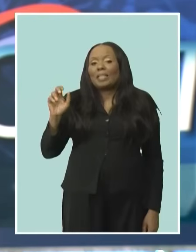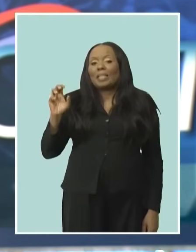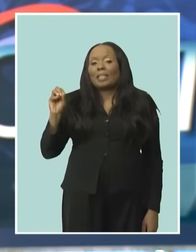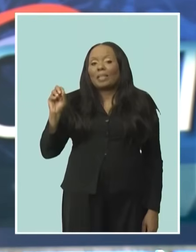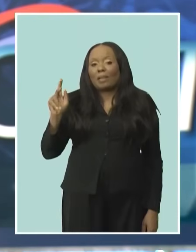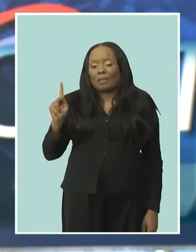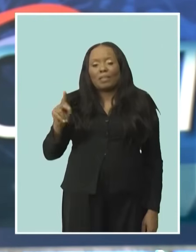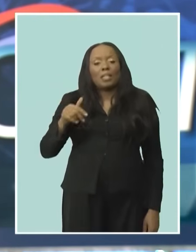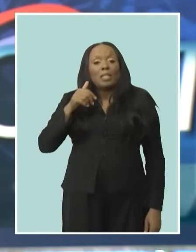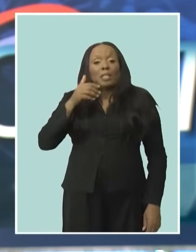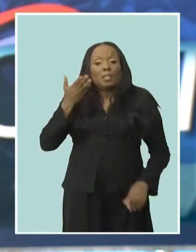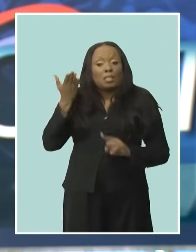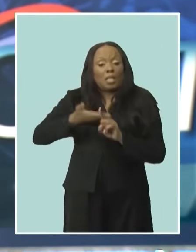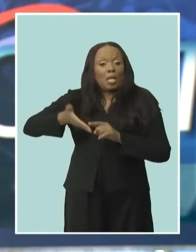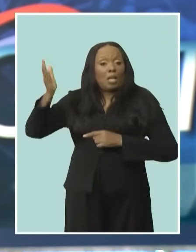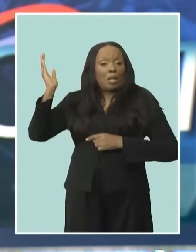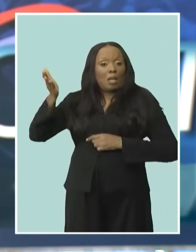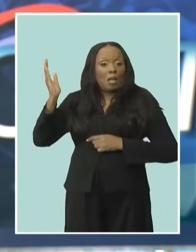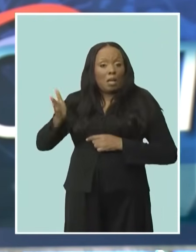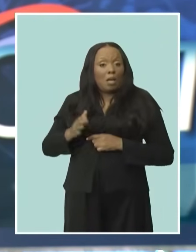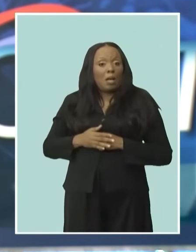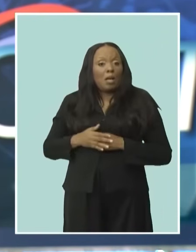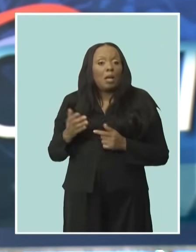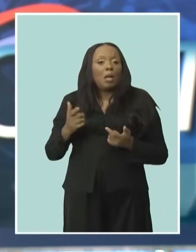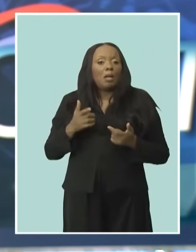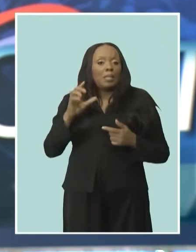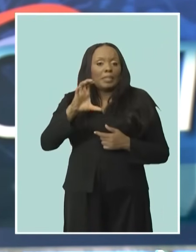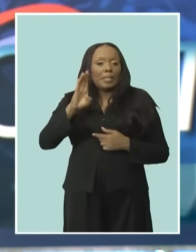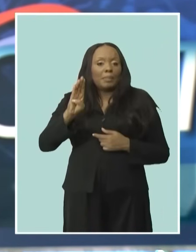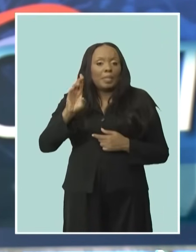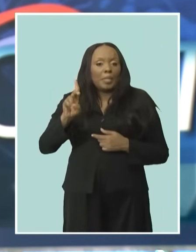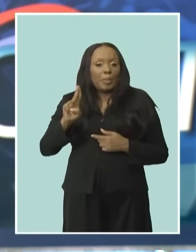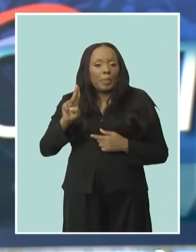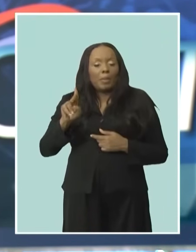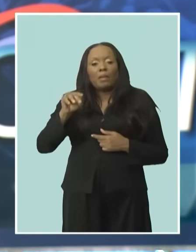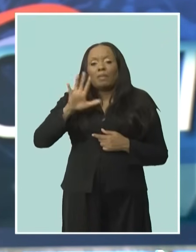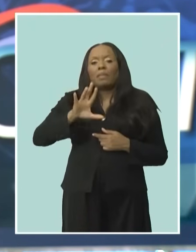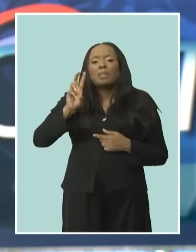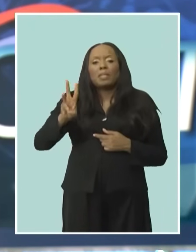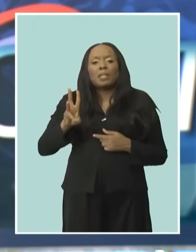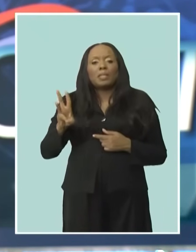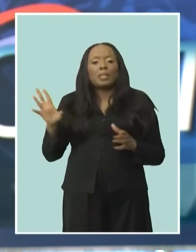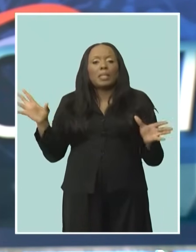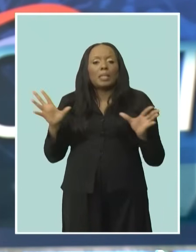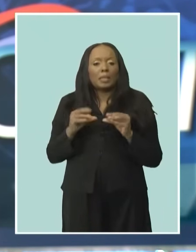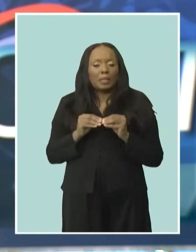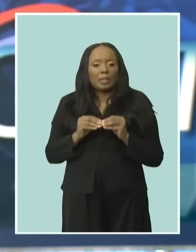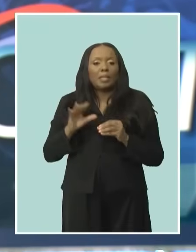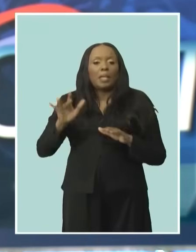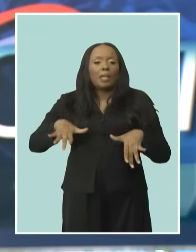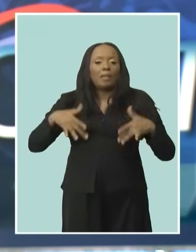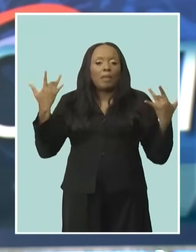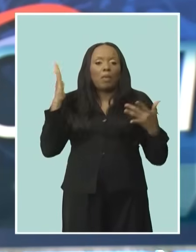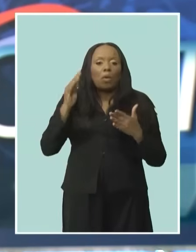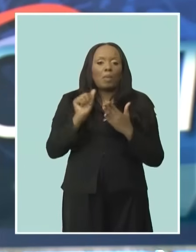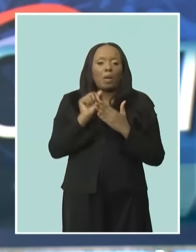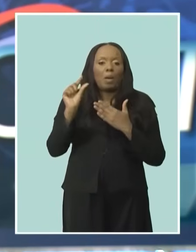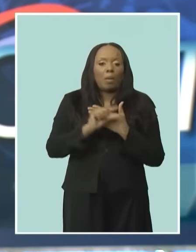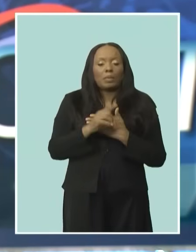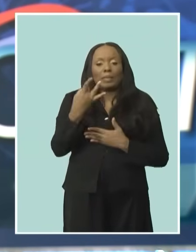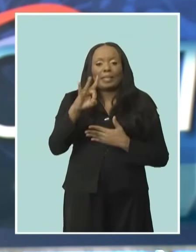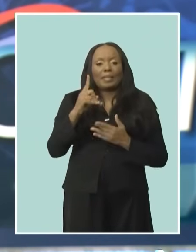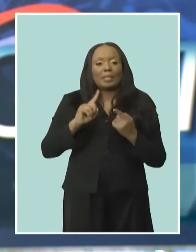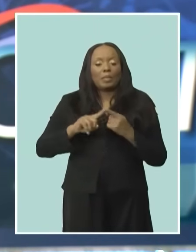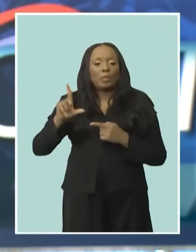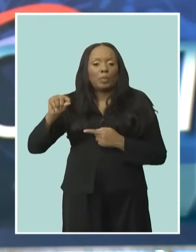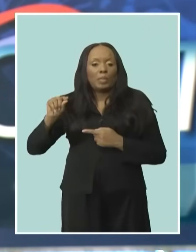Union's 56th Annual General Assembly. The event will be held in Barbados from August 18th to 20th under